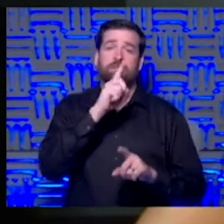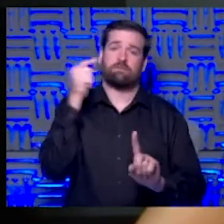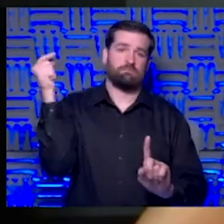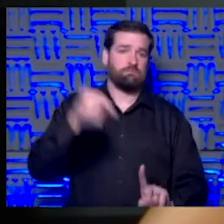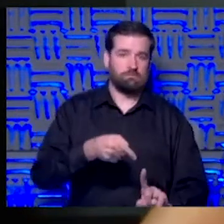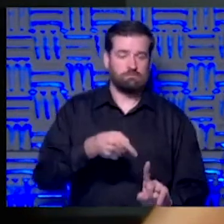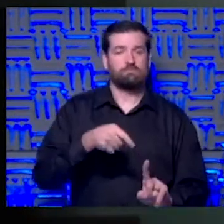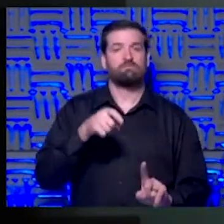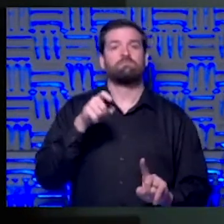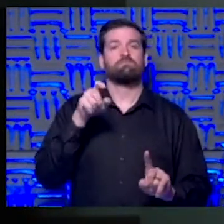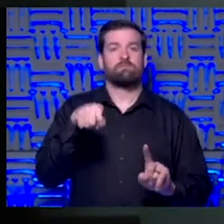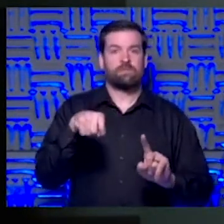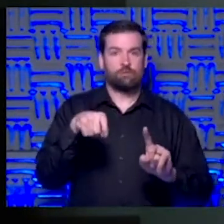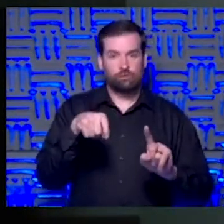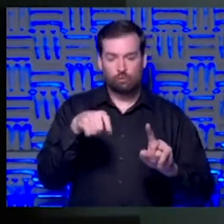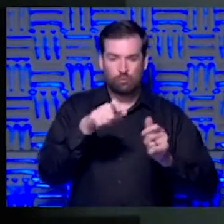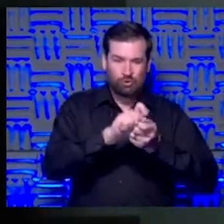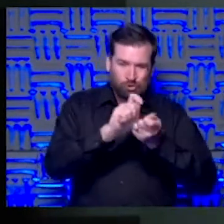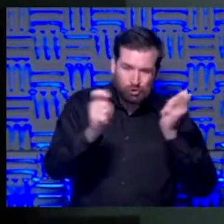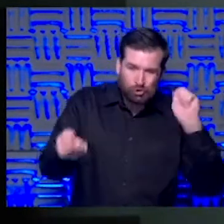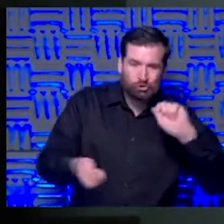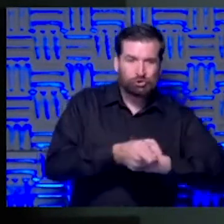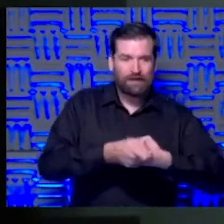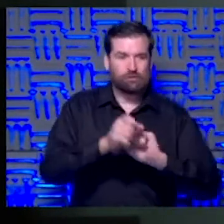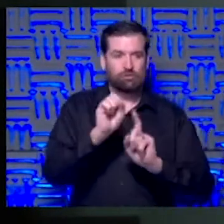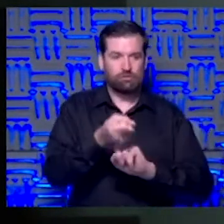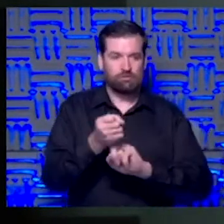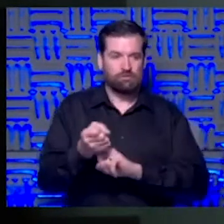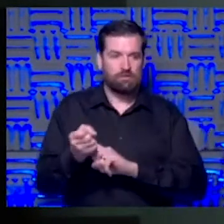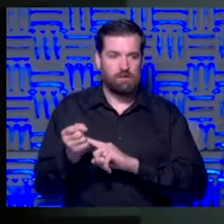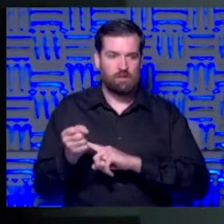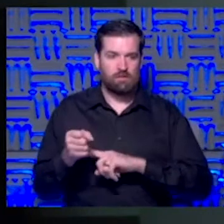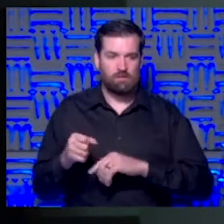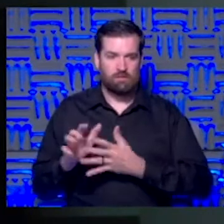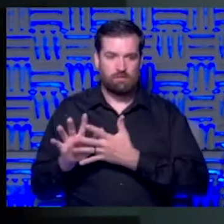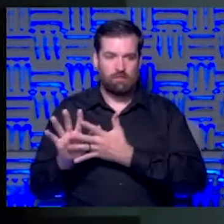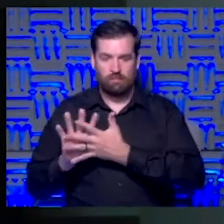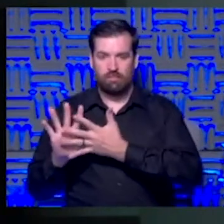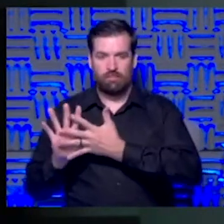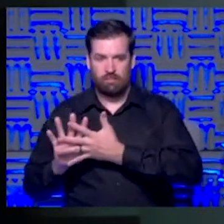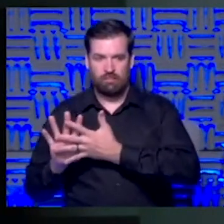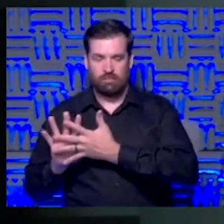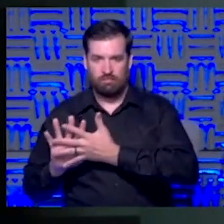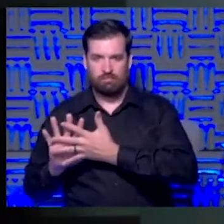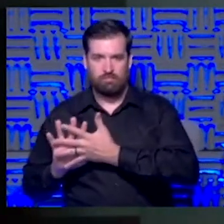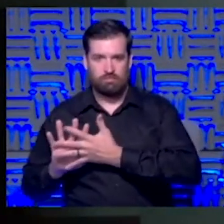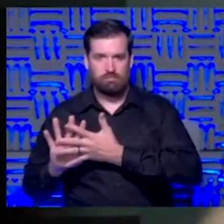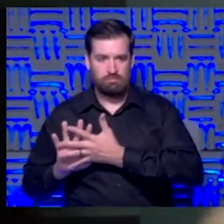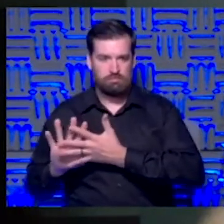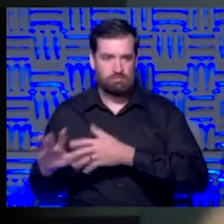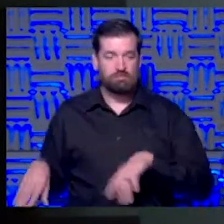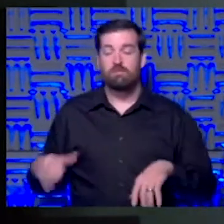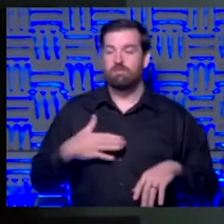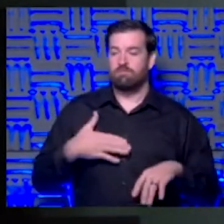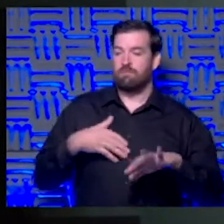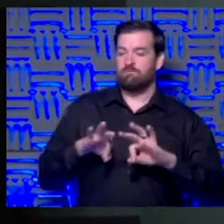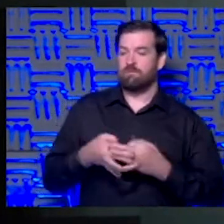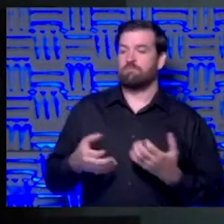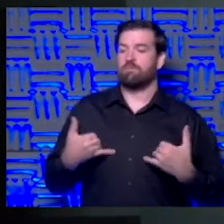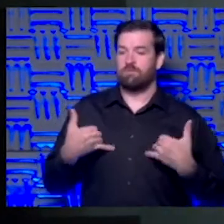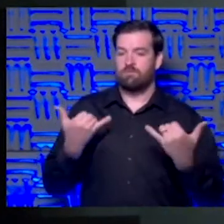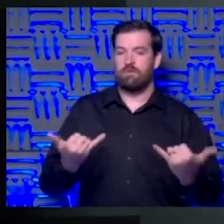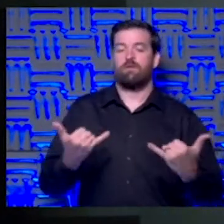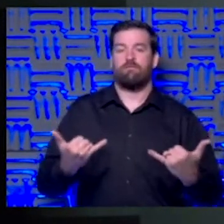able to move and to change conditions. And so I'm now more concerned because my family now has increased